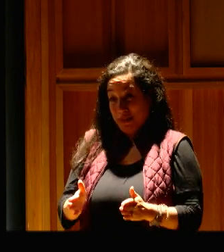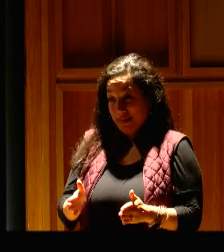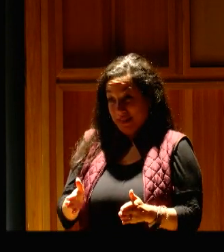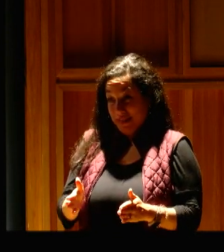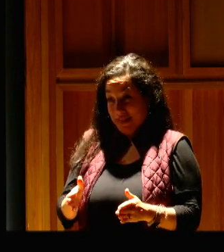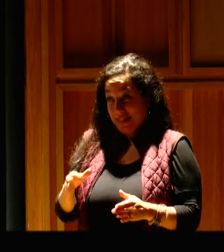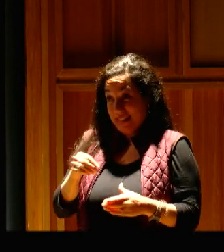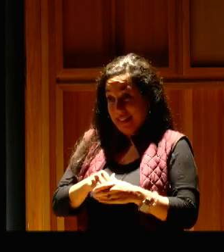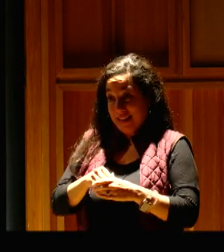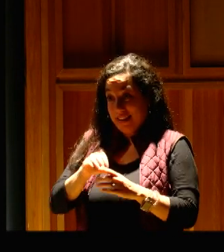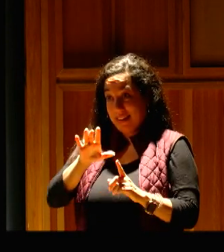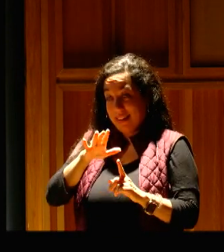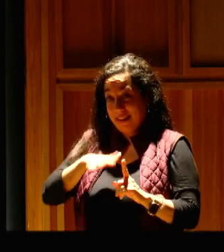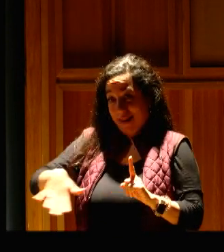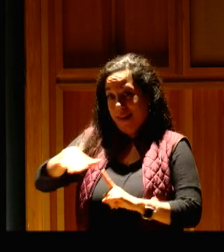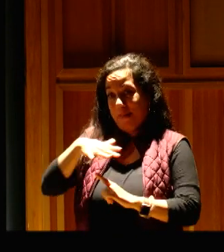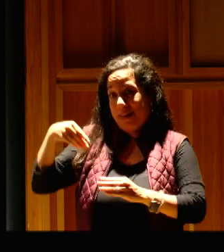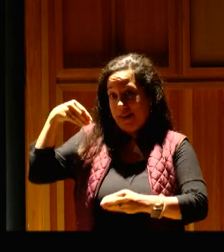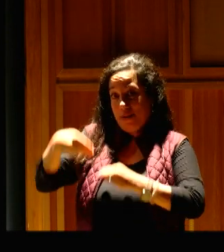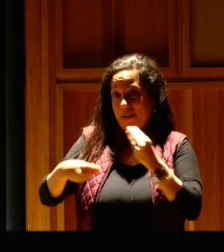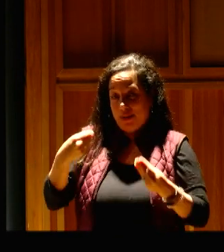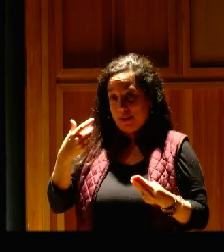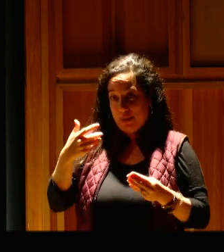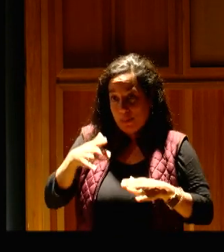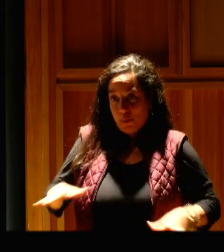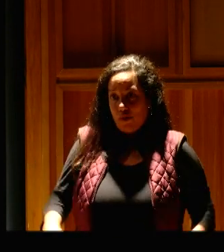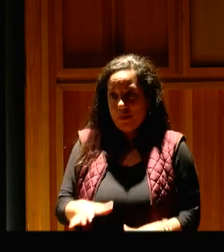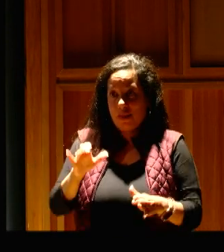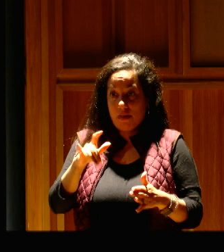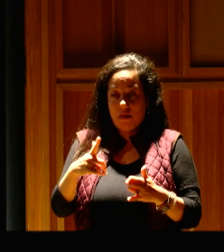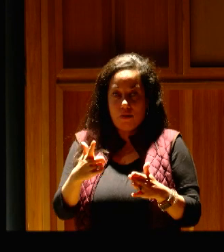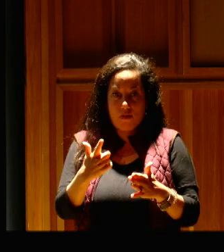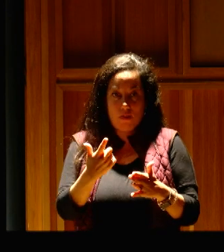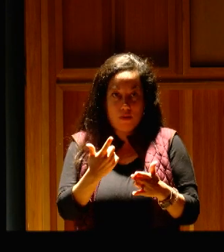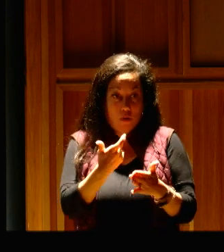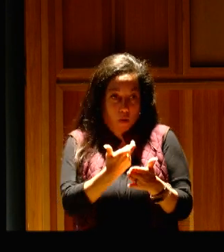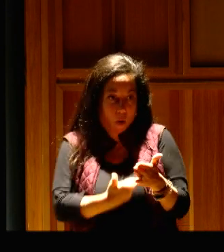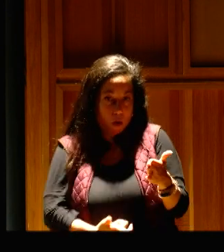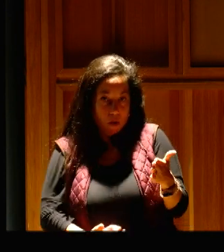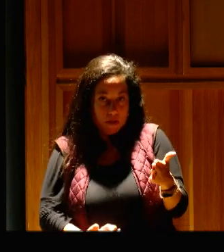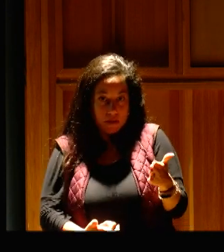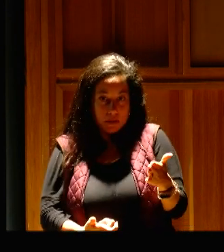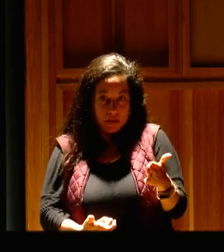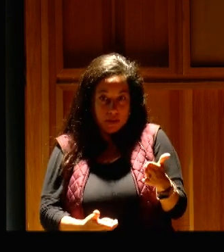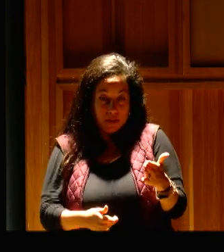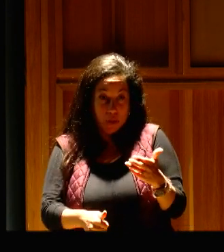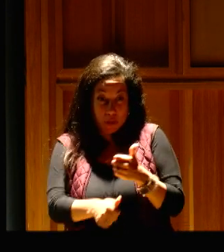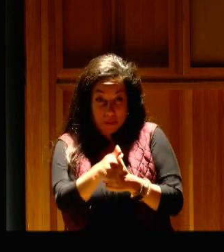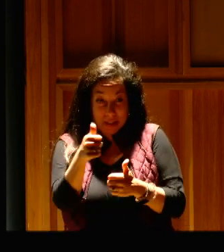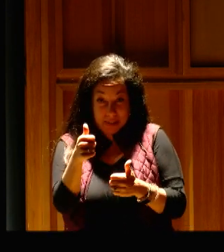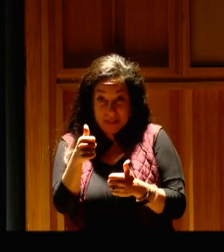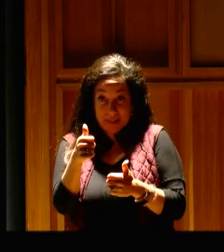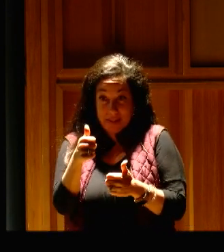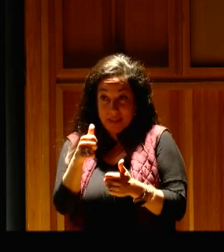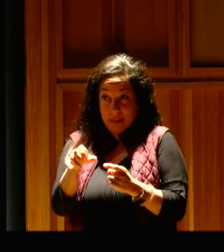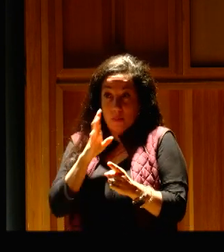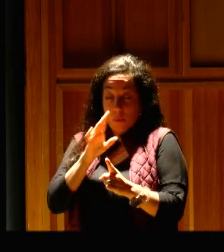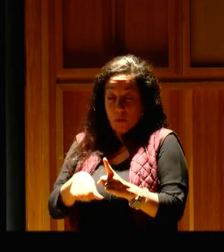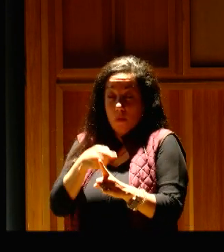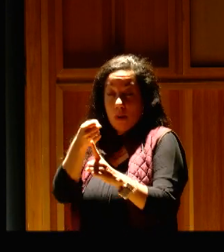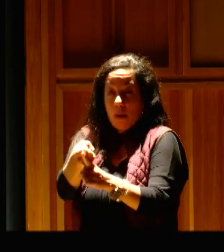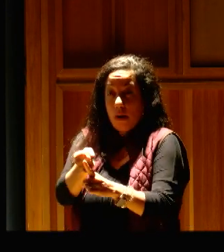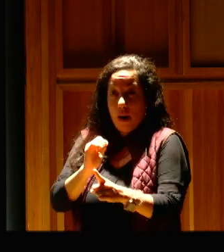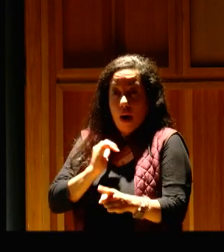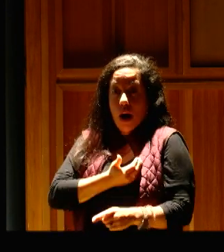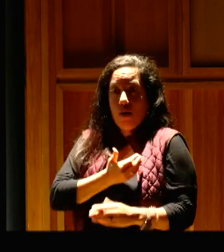heritage movement. The cost, the threats to our diverse cultural communities in this